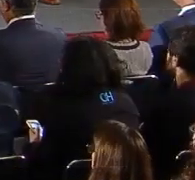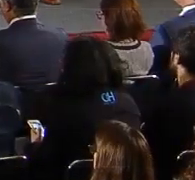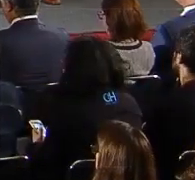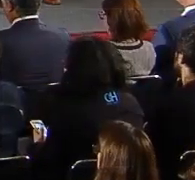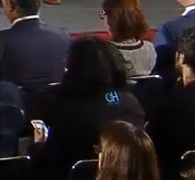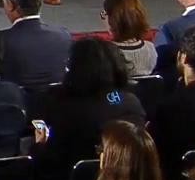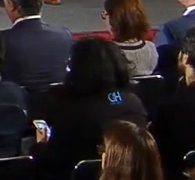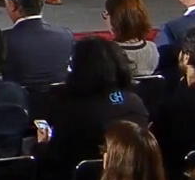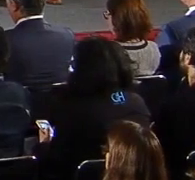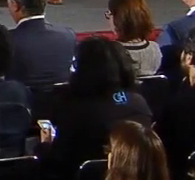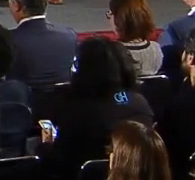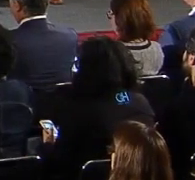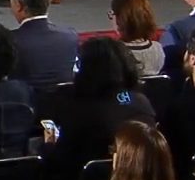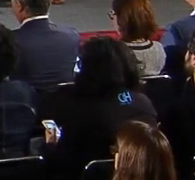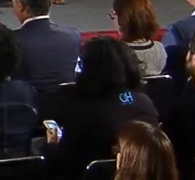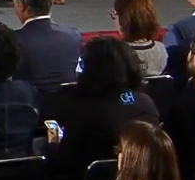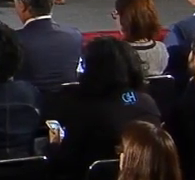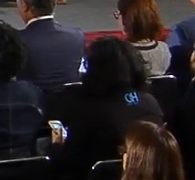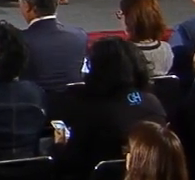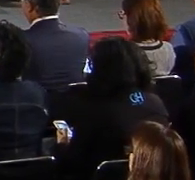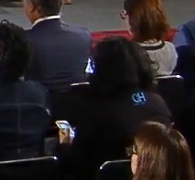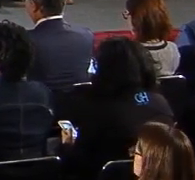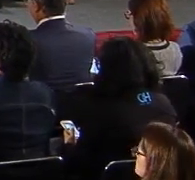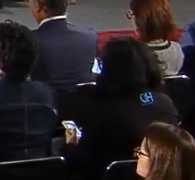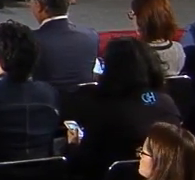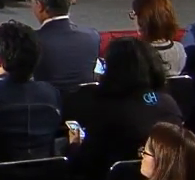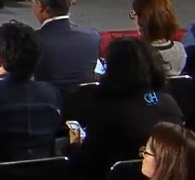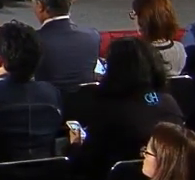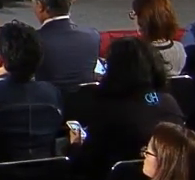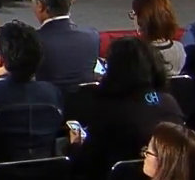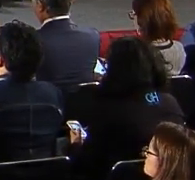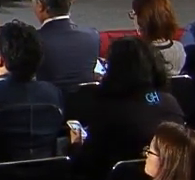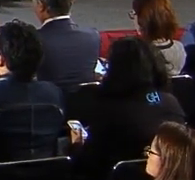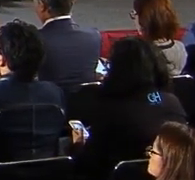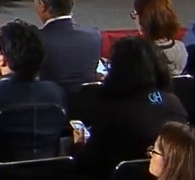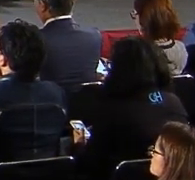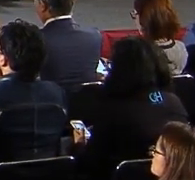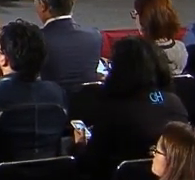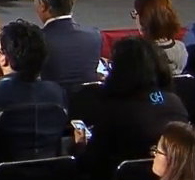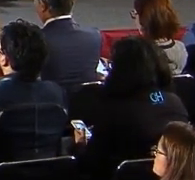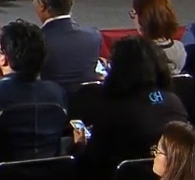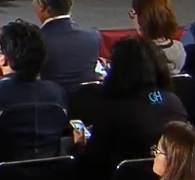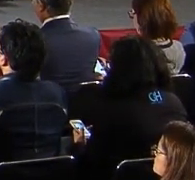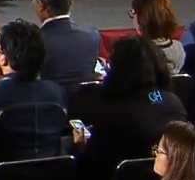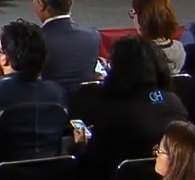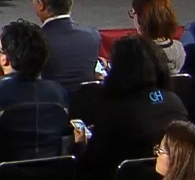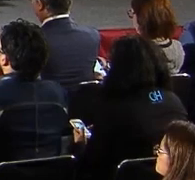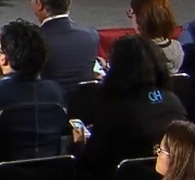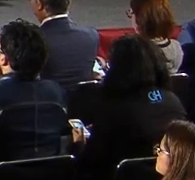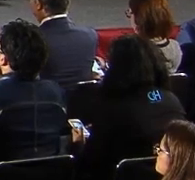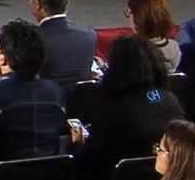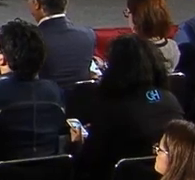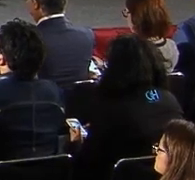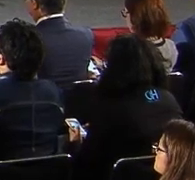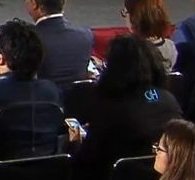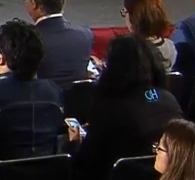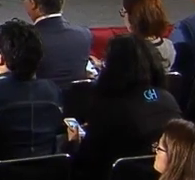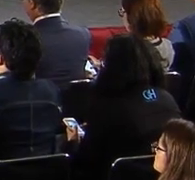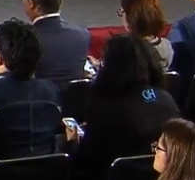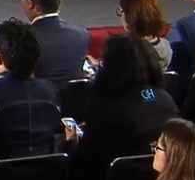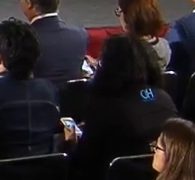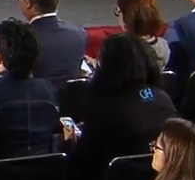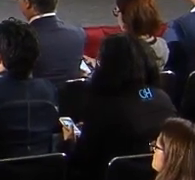position, partners and colleagues from the European Union, colleagues from the UN